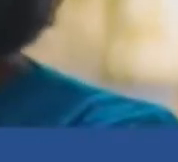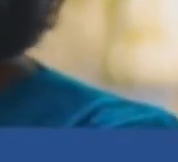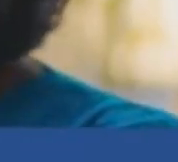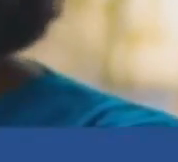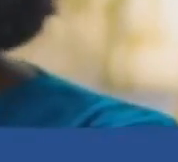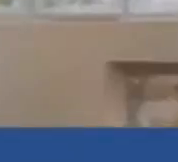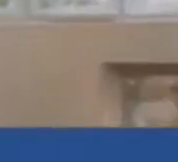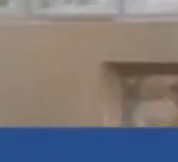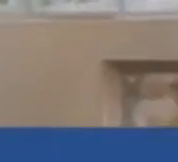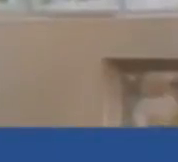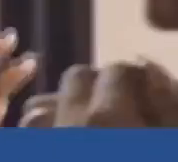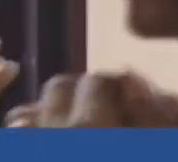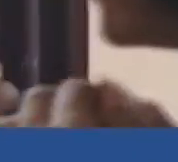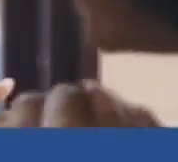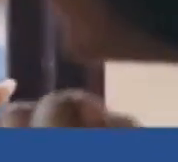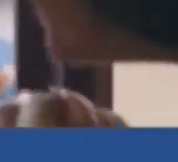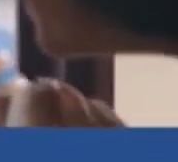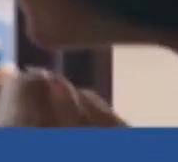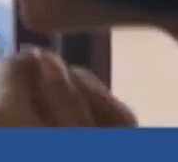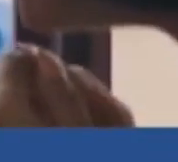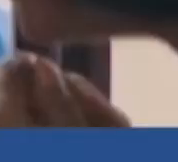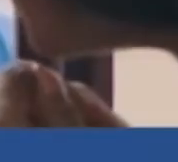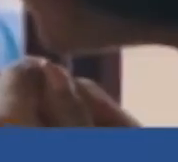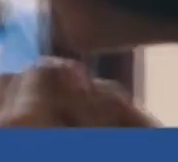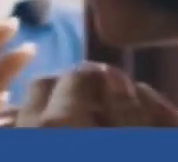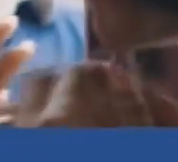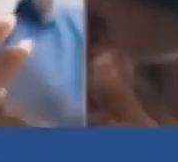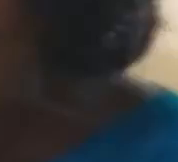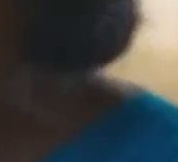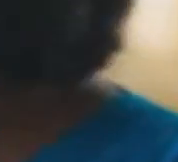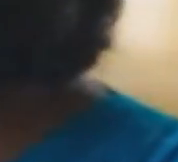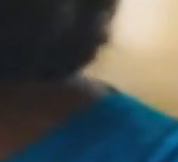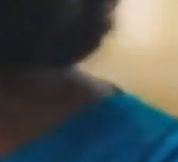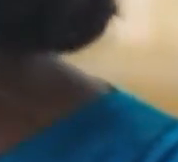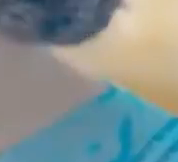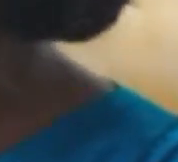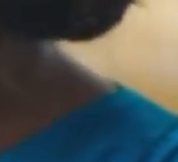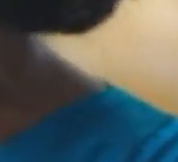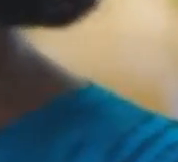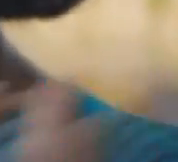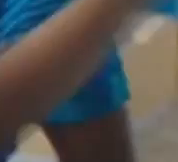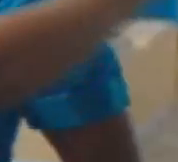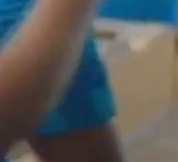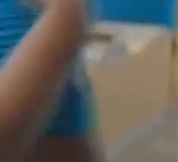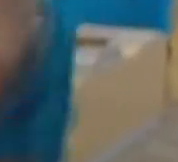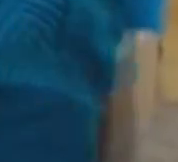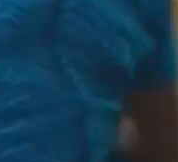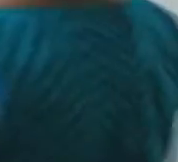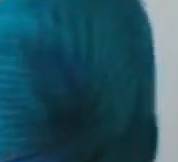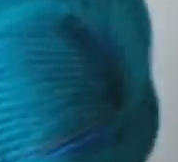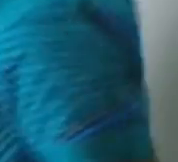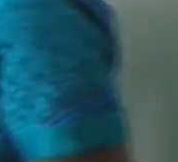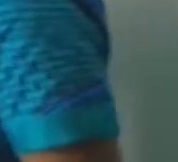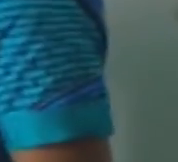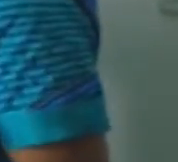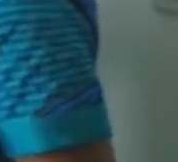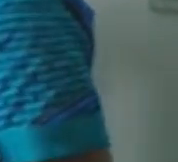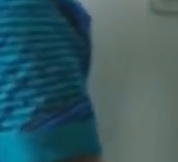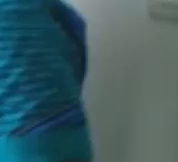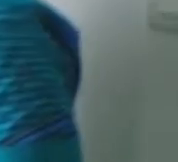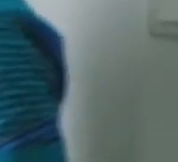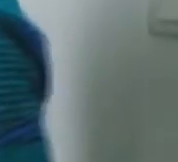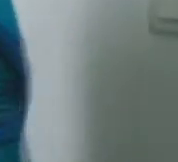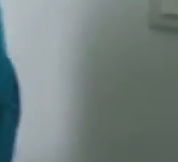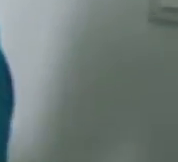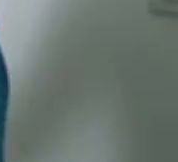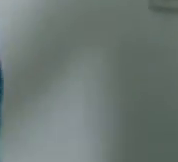Ah, Helen Paul. Hello, madam. Would you like to join us on this mission? Yes, but how? Just one question for you. How do you keep your